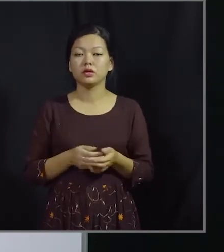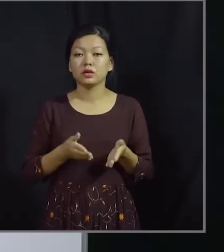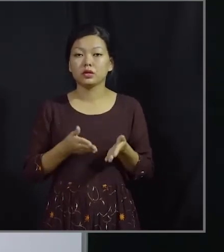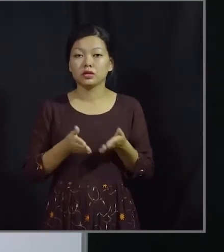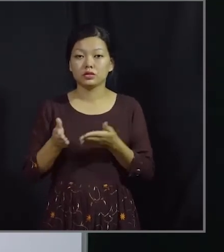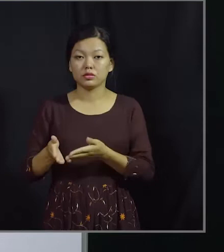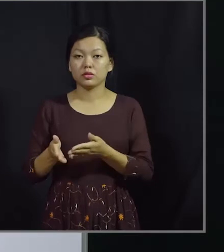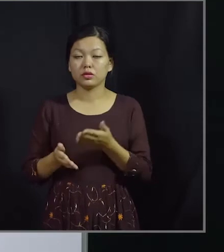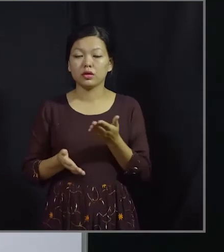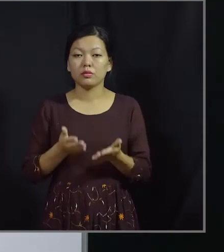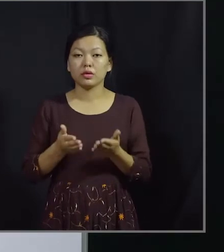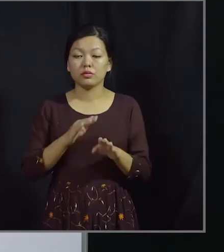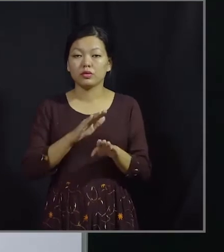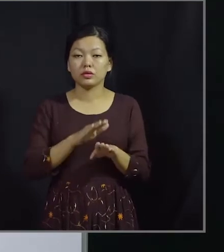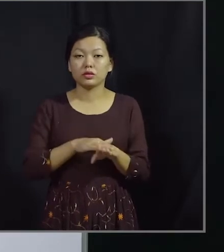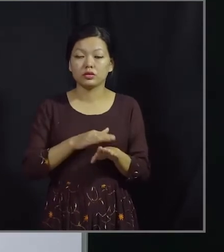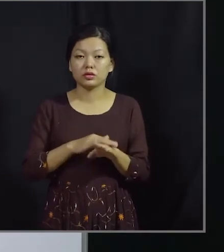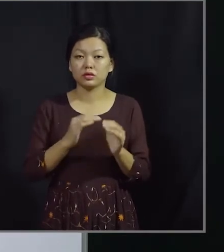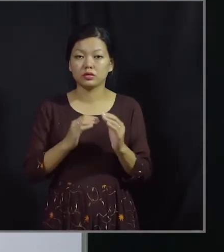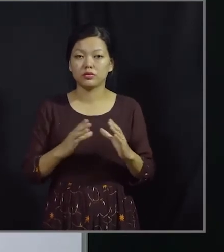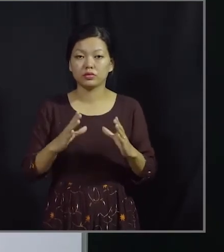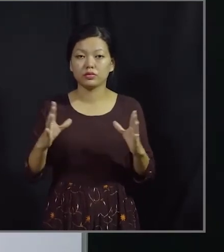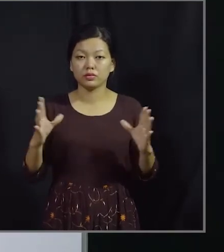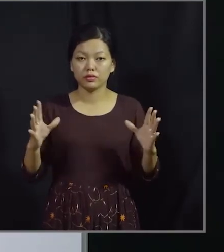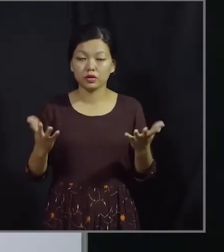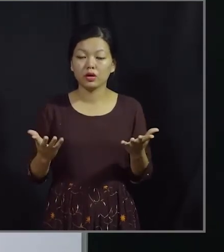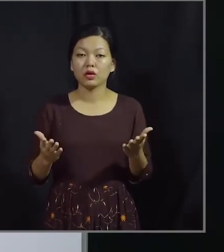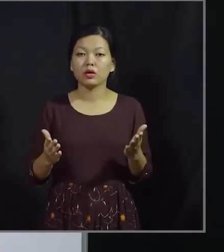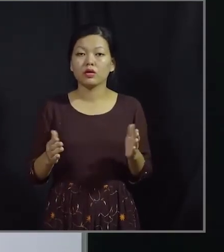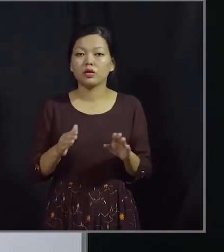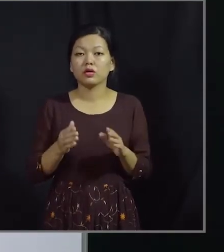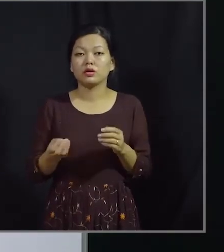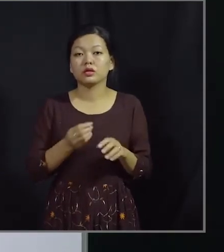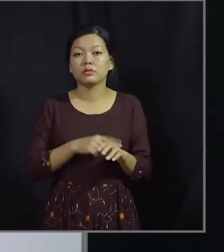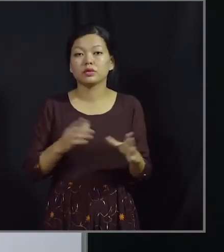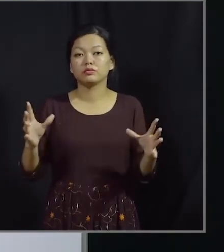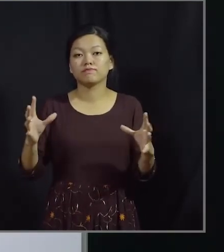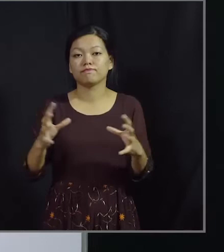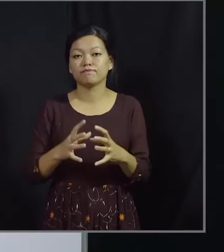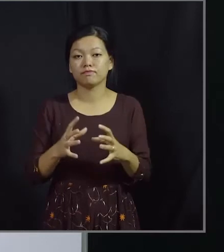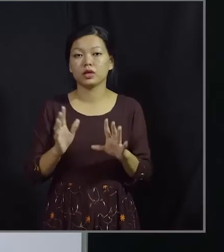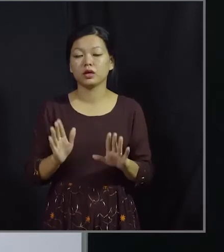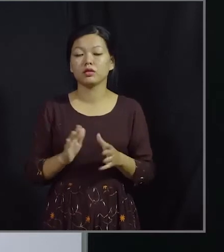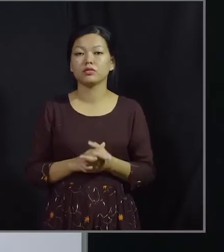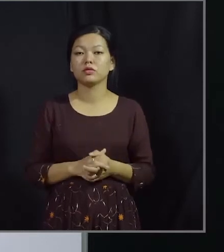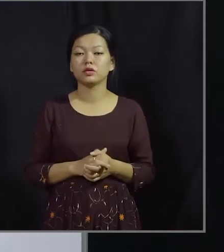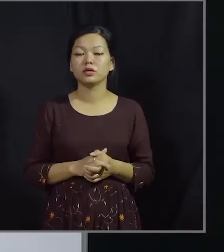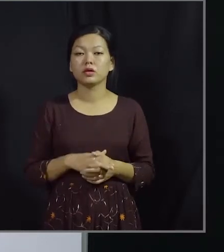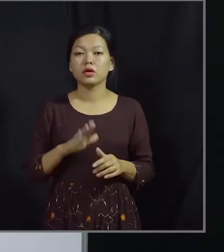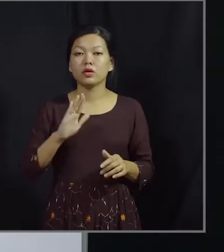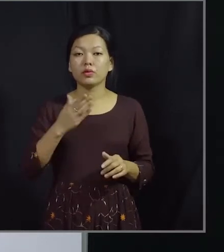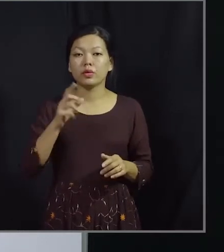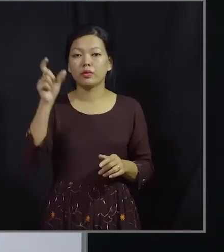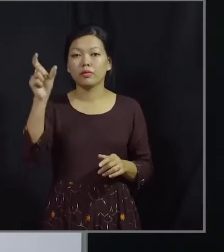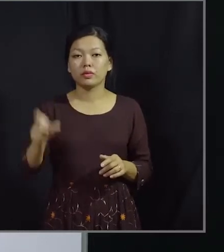may decrease. So, when the partner retires or when the partner is admitted, we will have to revalue assets